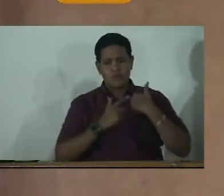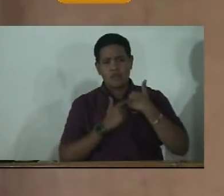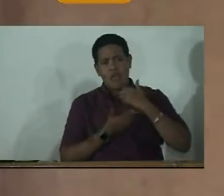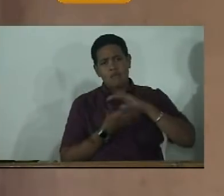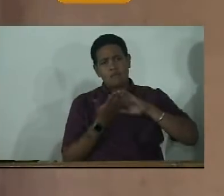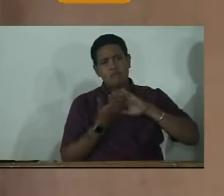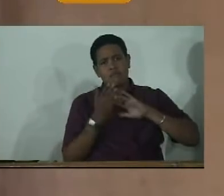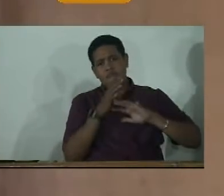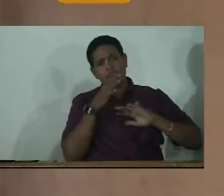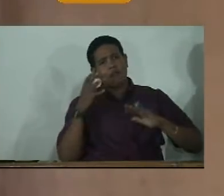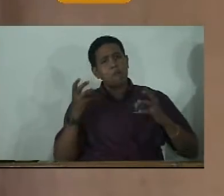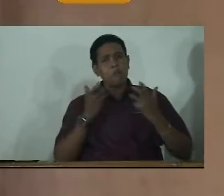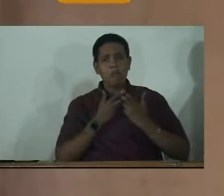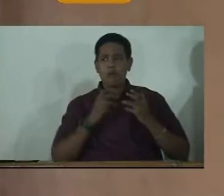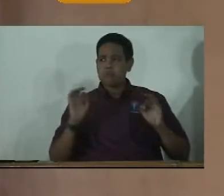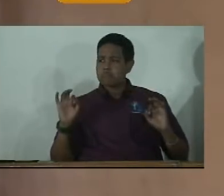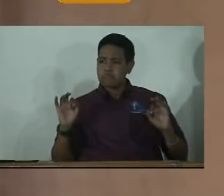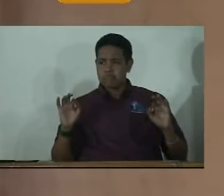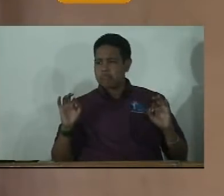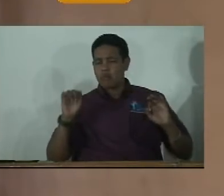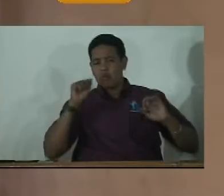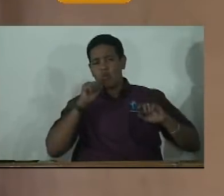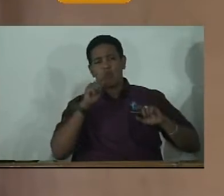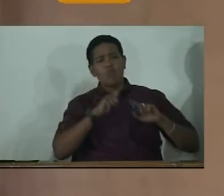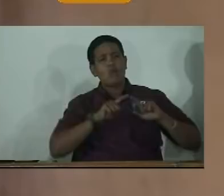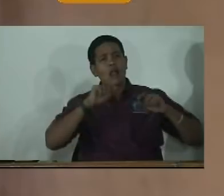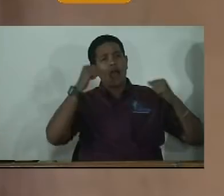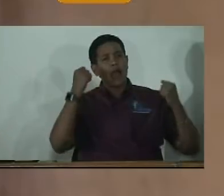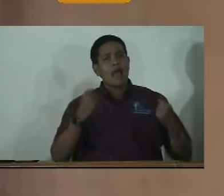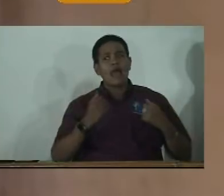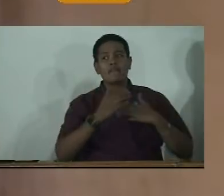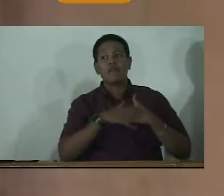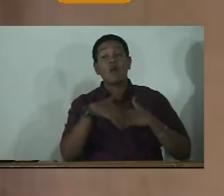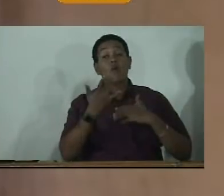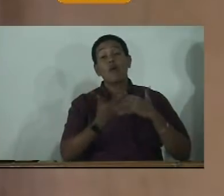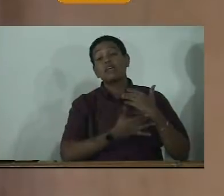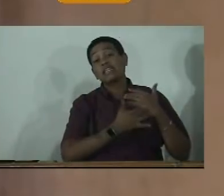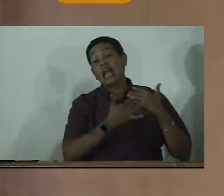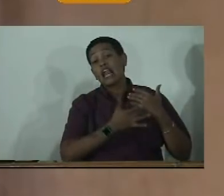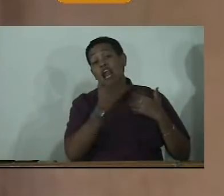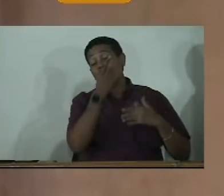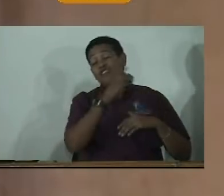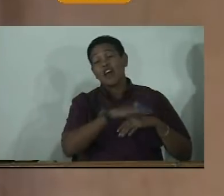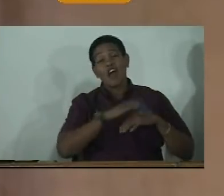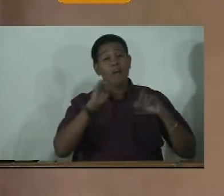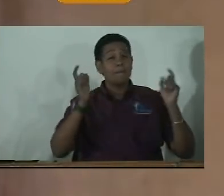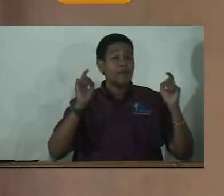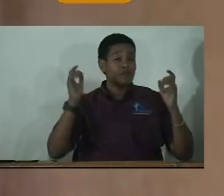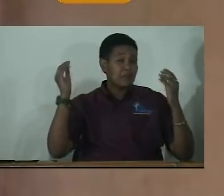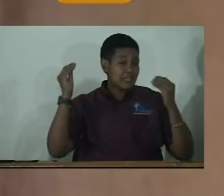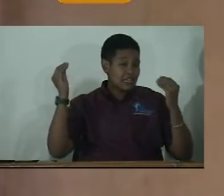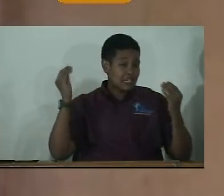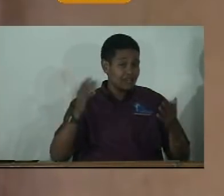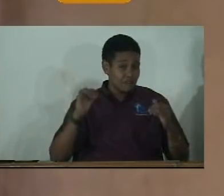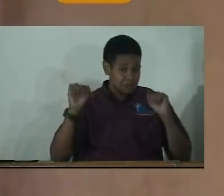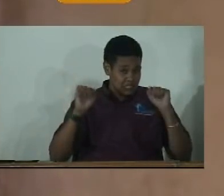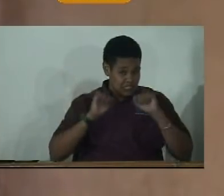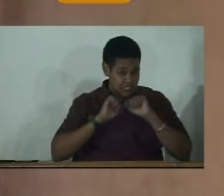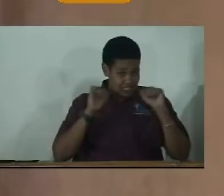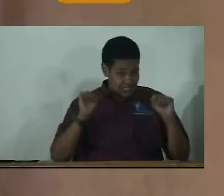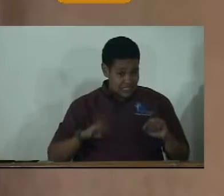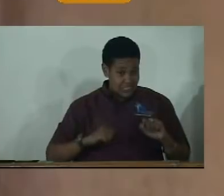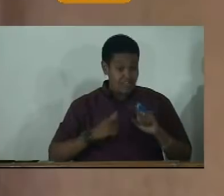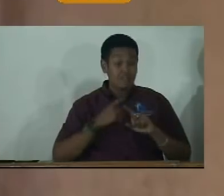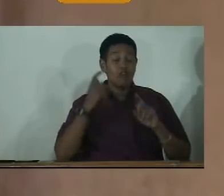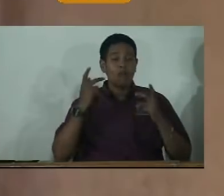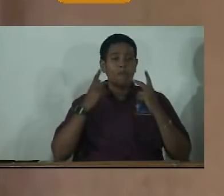farmer, who relies tremendously on technology, on management information systems. And from the